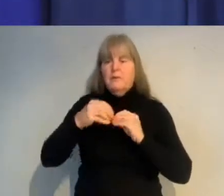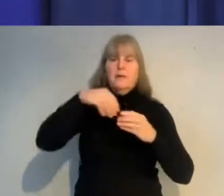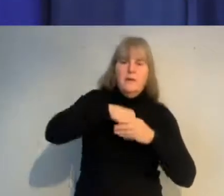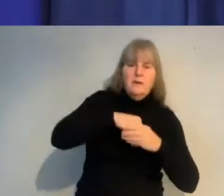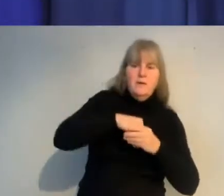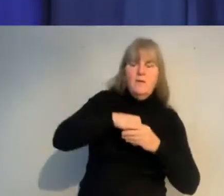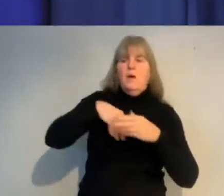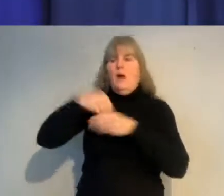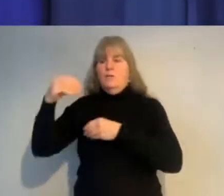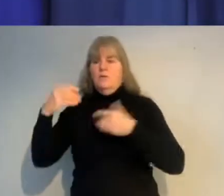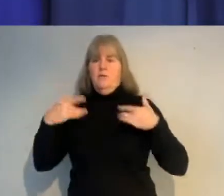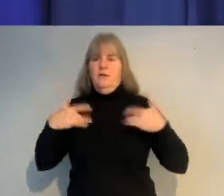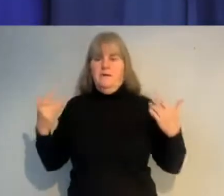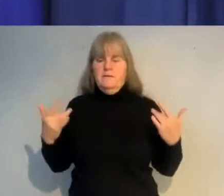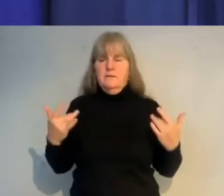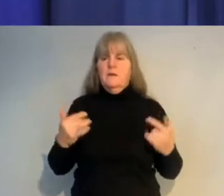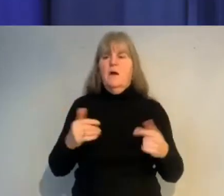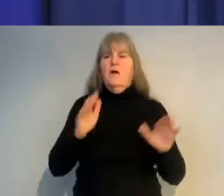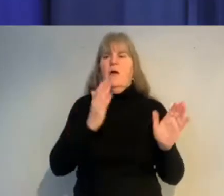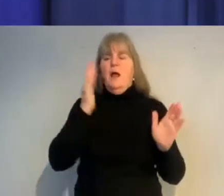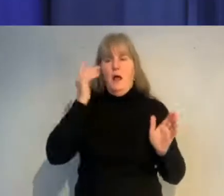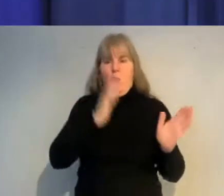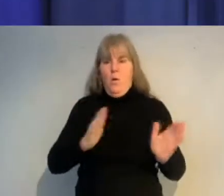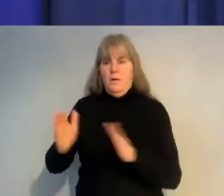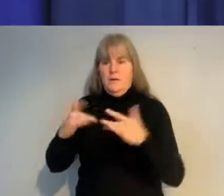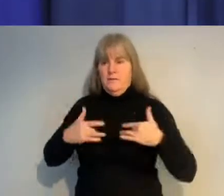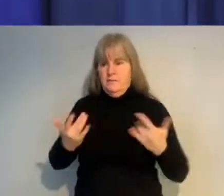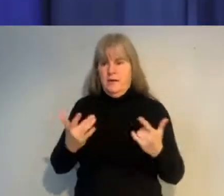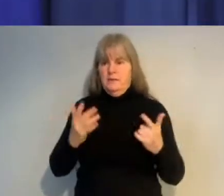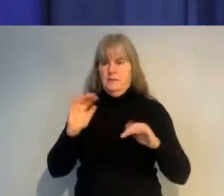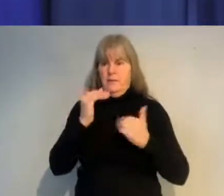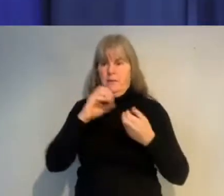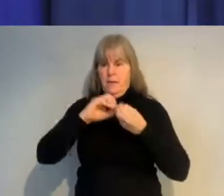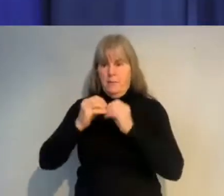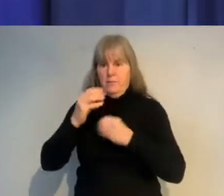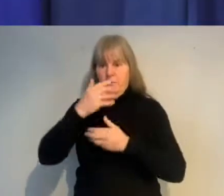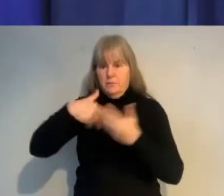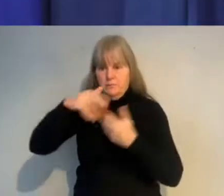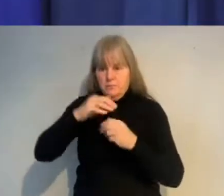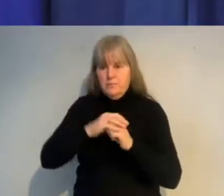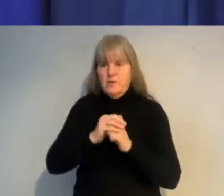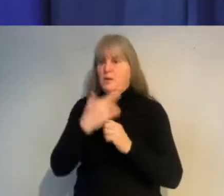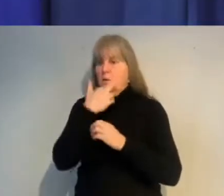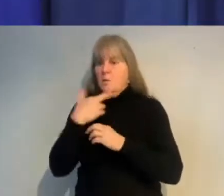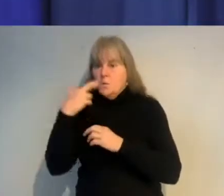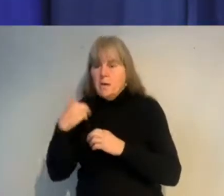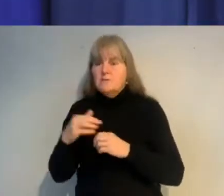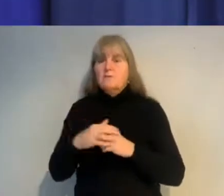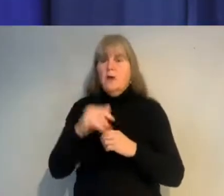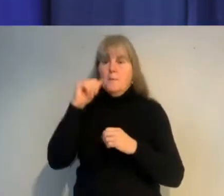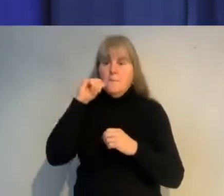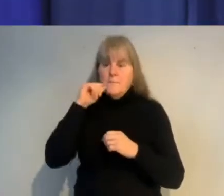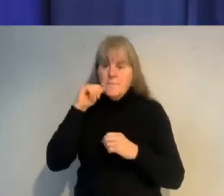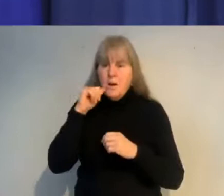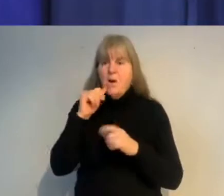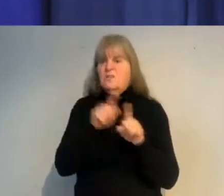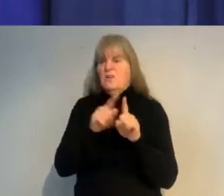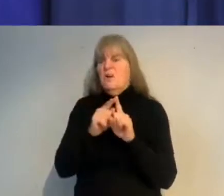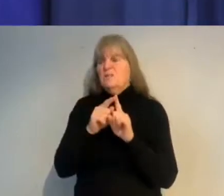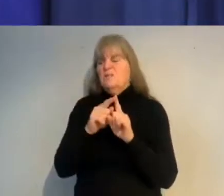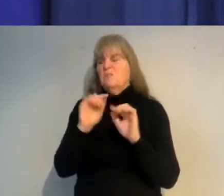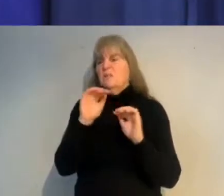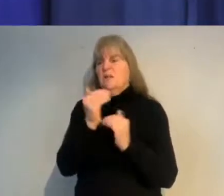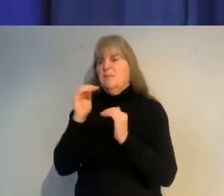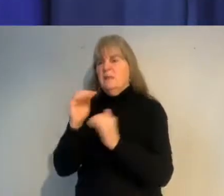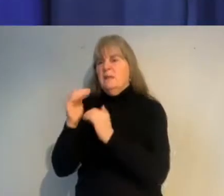organized gatherings, and restrictions on restaurants and bars, as well as recreation and leisure sites, such as